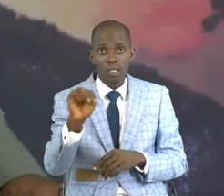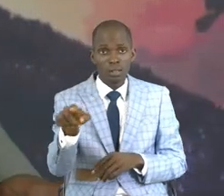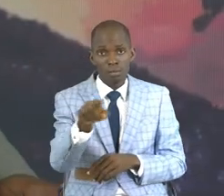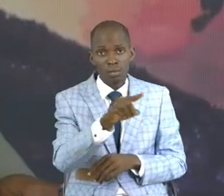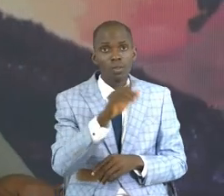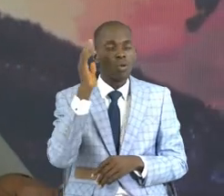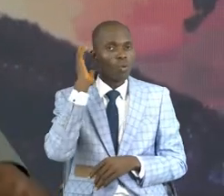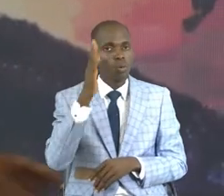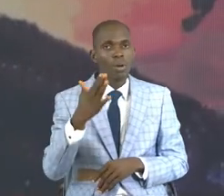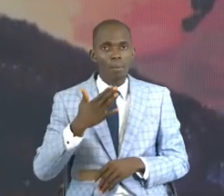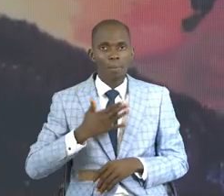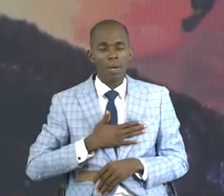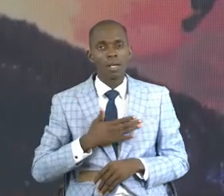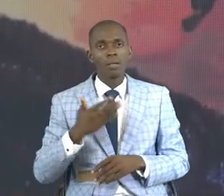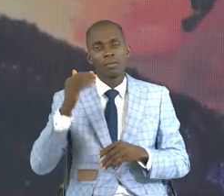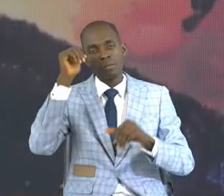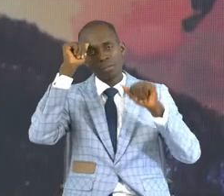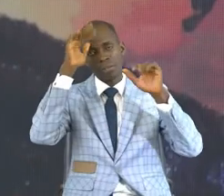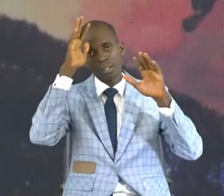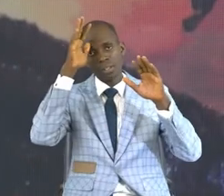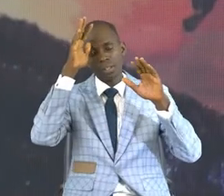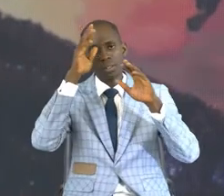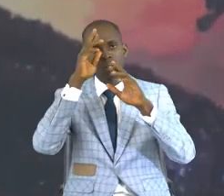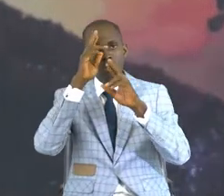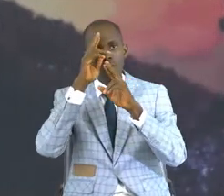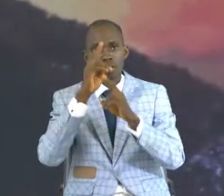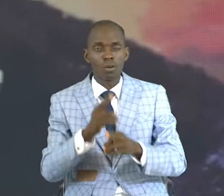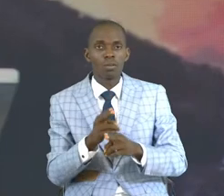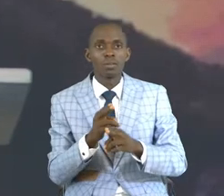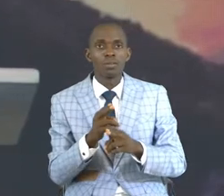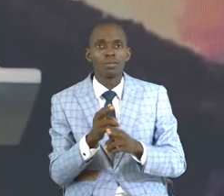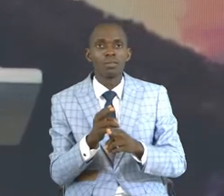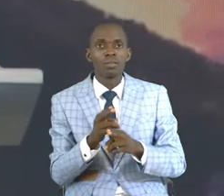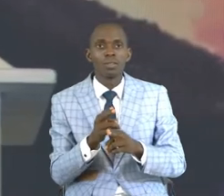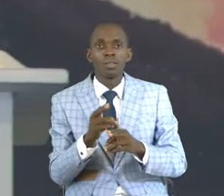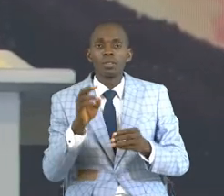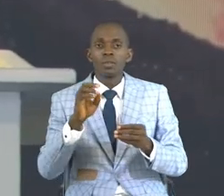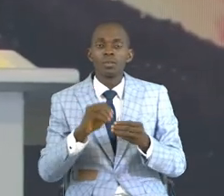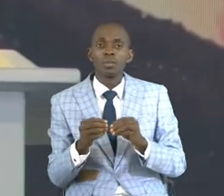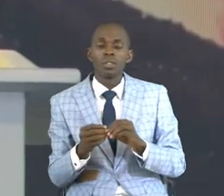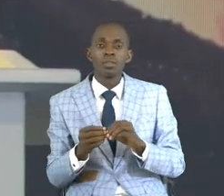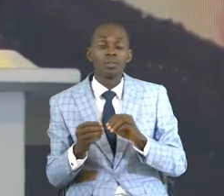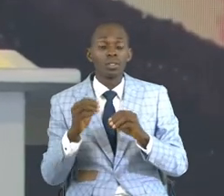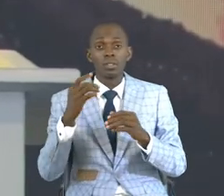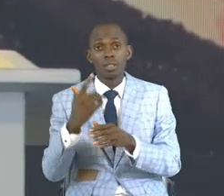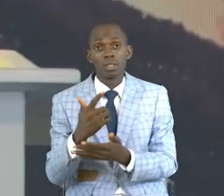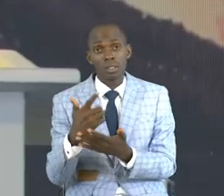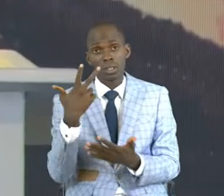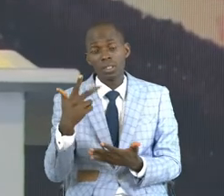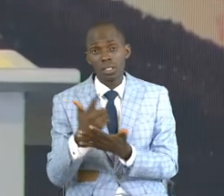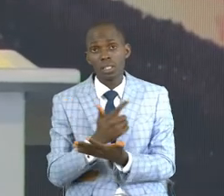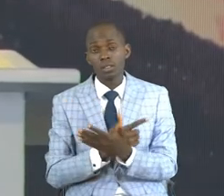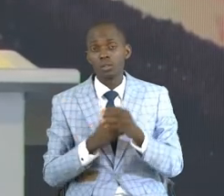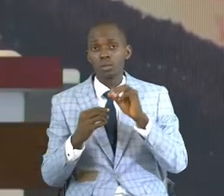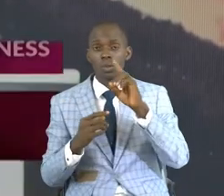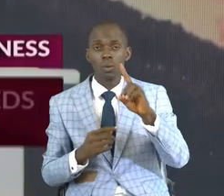Father honor. Three things. Number one, supernatural harvest after death